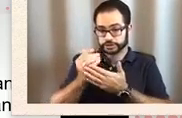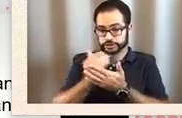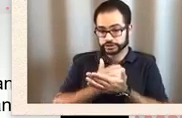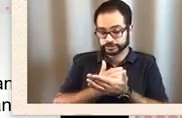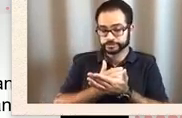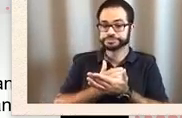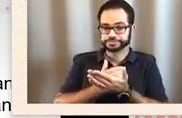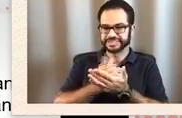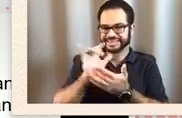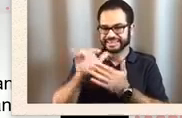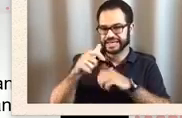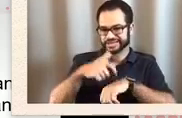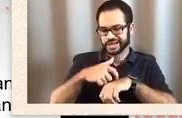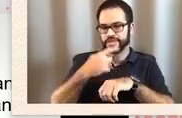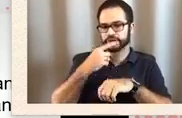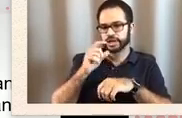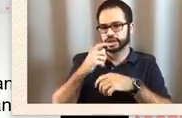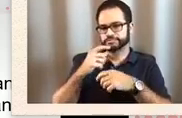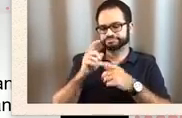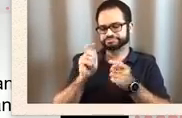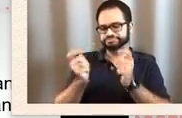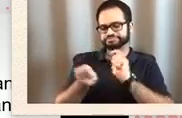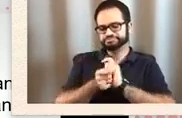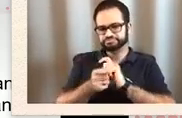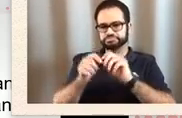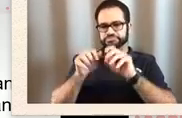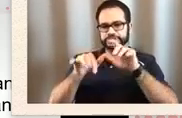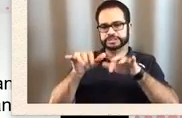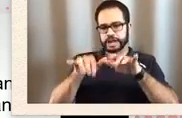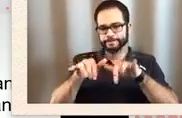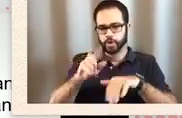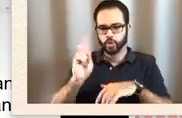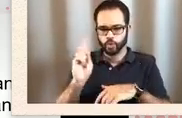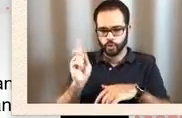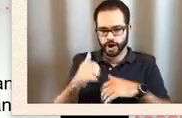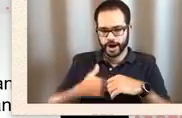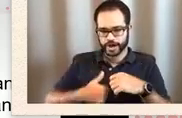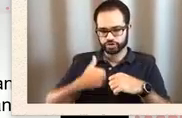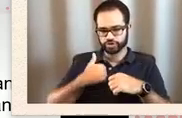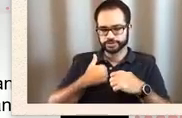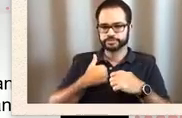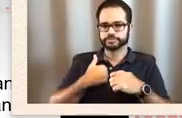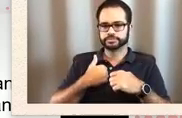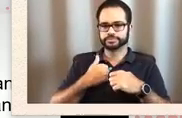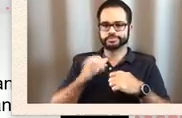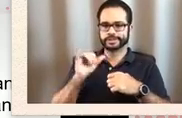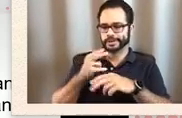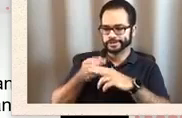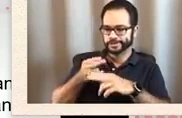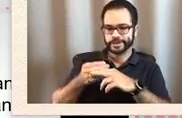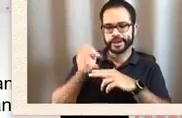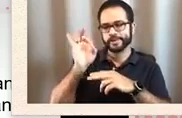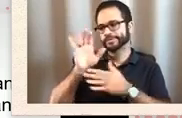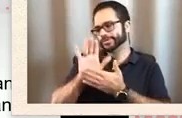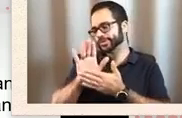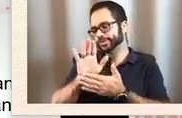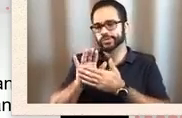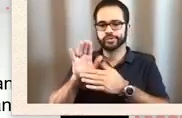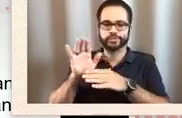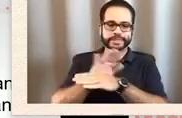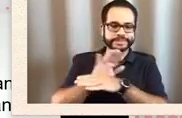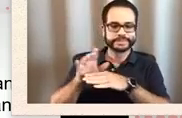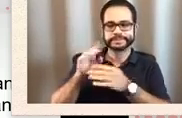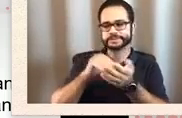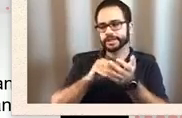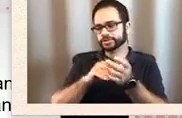list, they'll be able to manually type in where they are. And that would be like the name of the school, the business, the doctor's office,